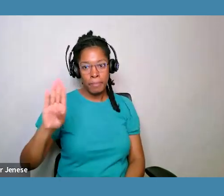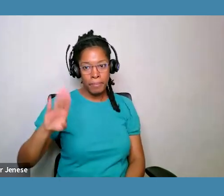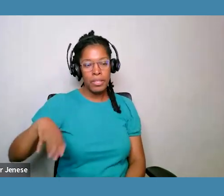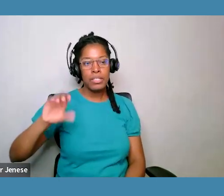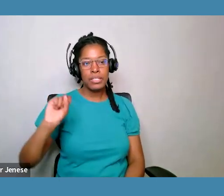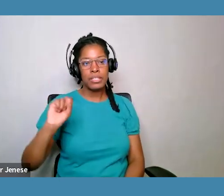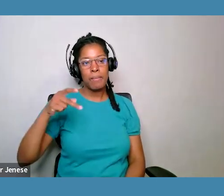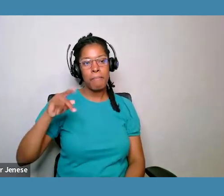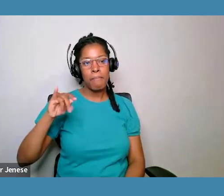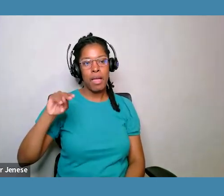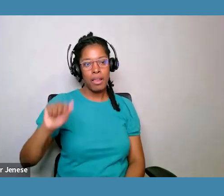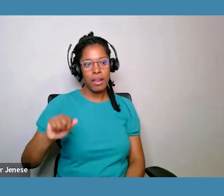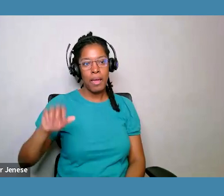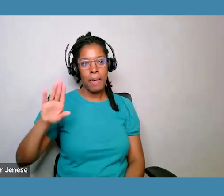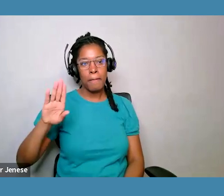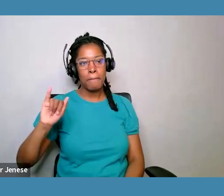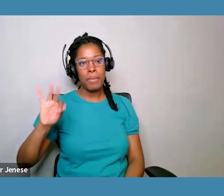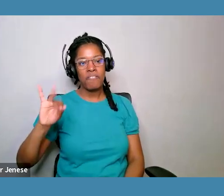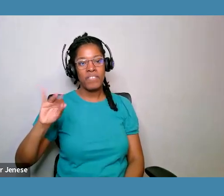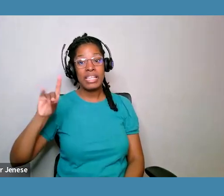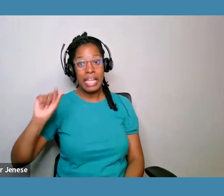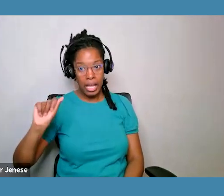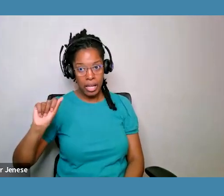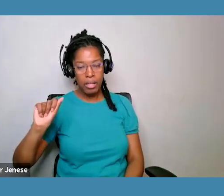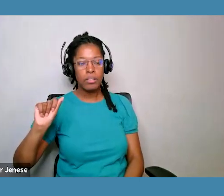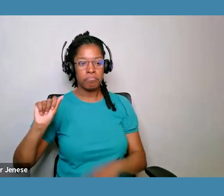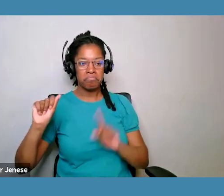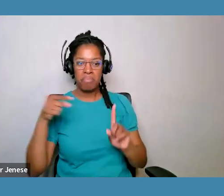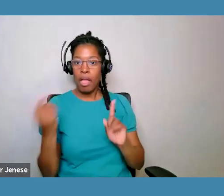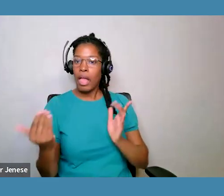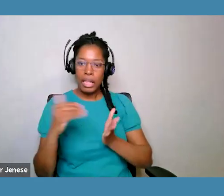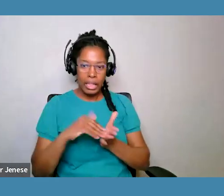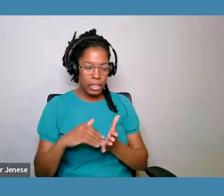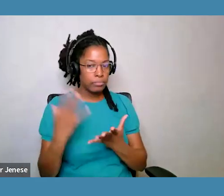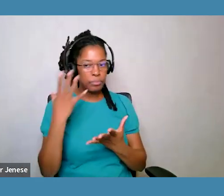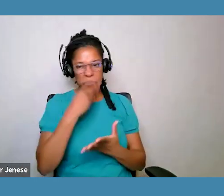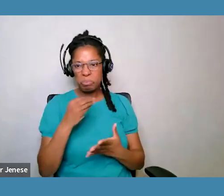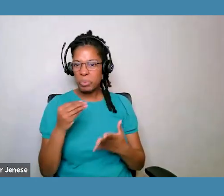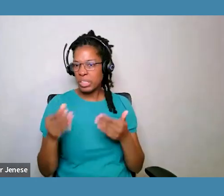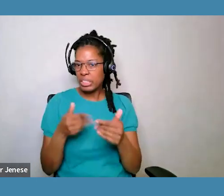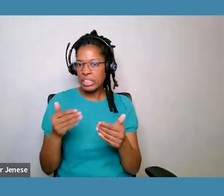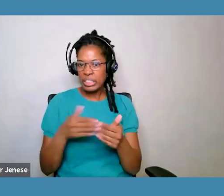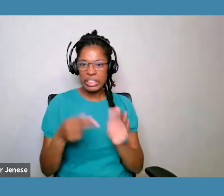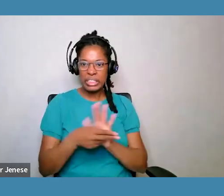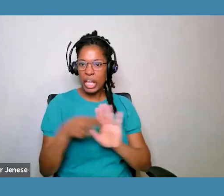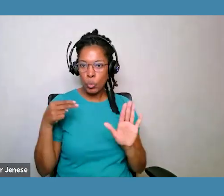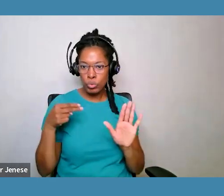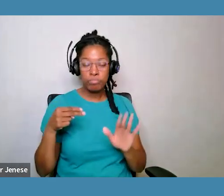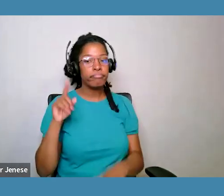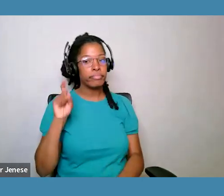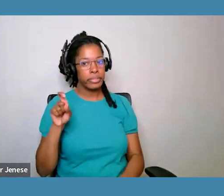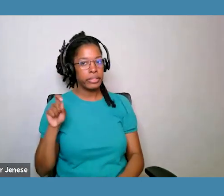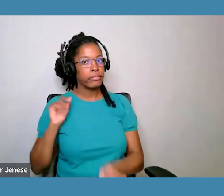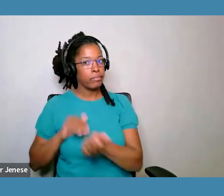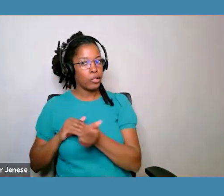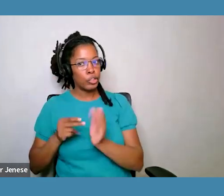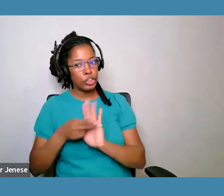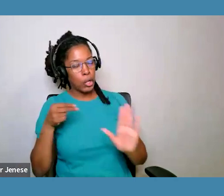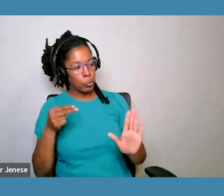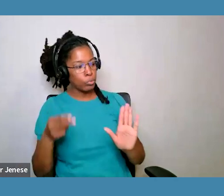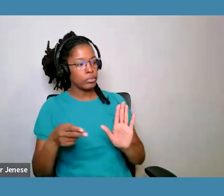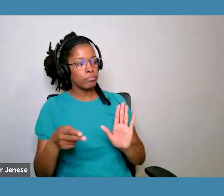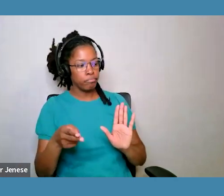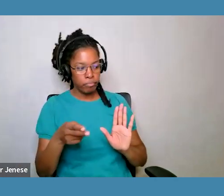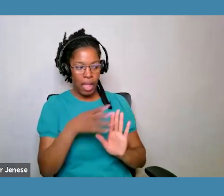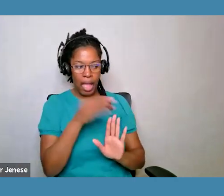This is, again, also pretty clearly, easily diagnosed. So you just need the diagnosis and you need it to be by